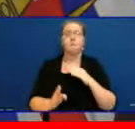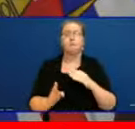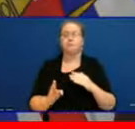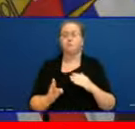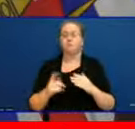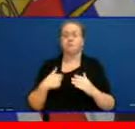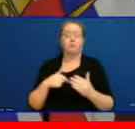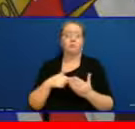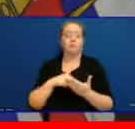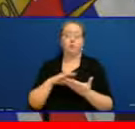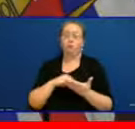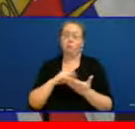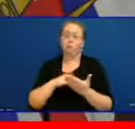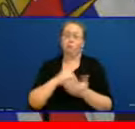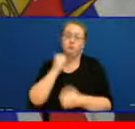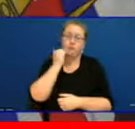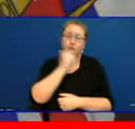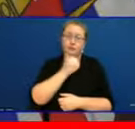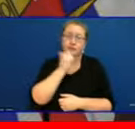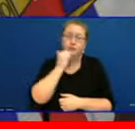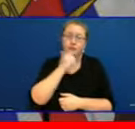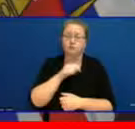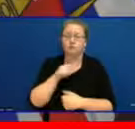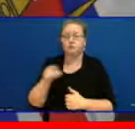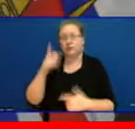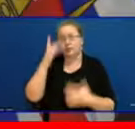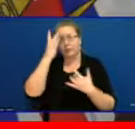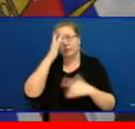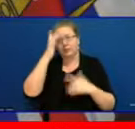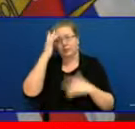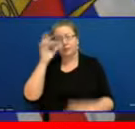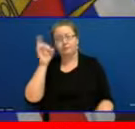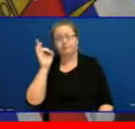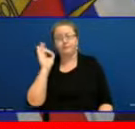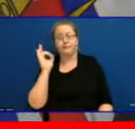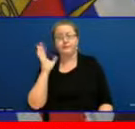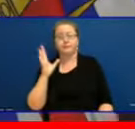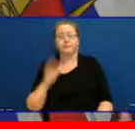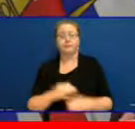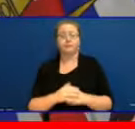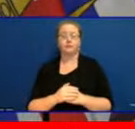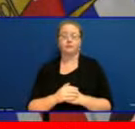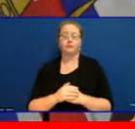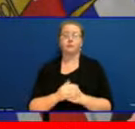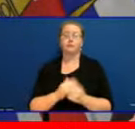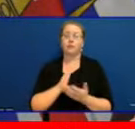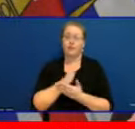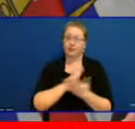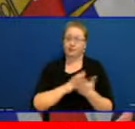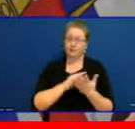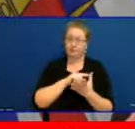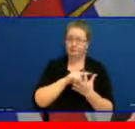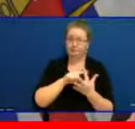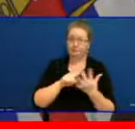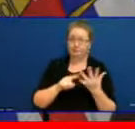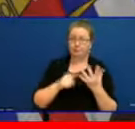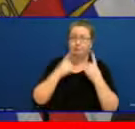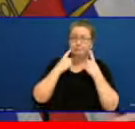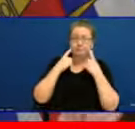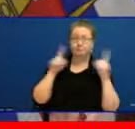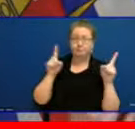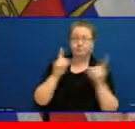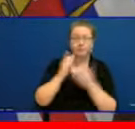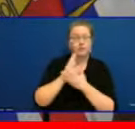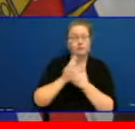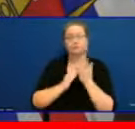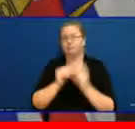in dealing with this. We're learning new things about this virus all the time. We know some things that absolutely do work, but